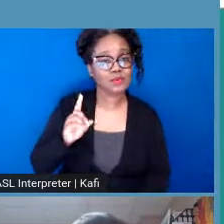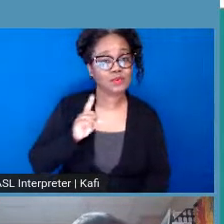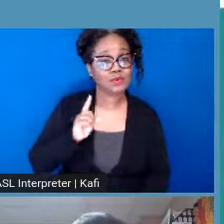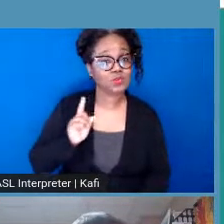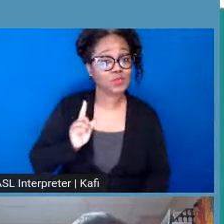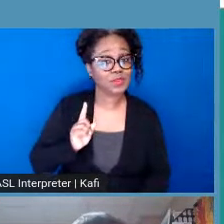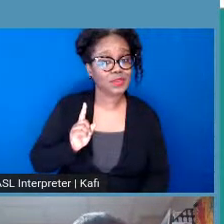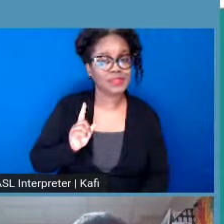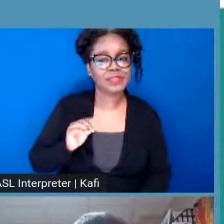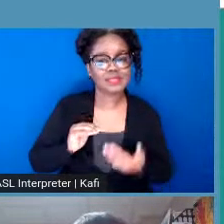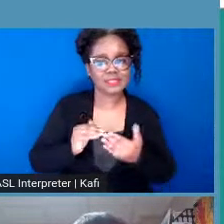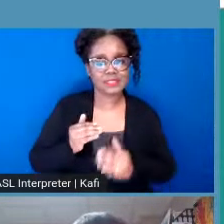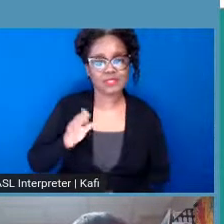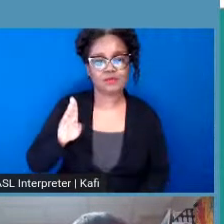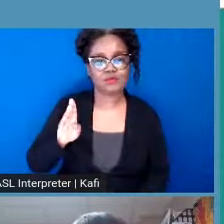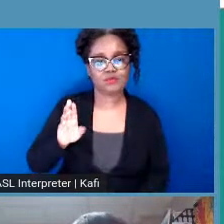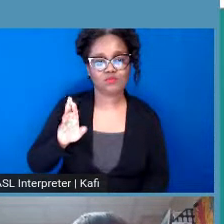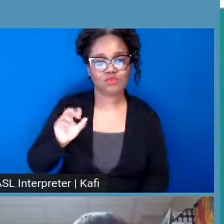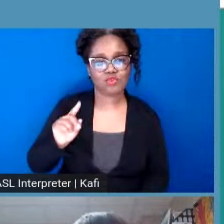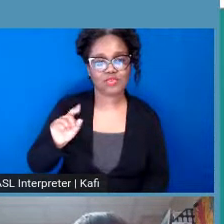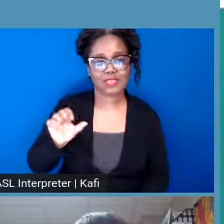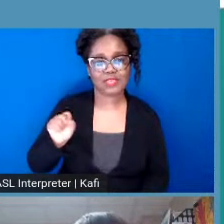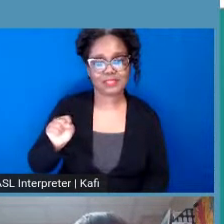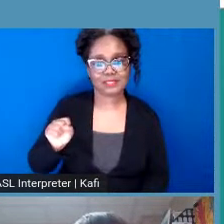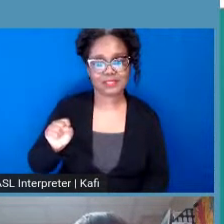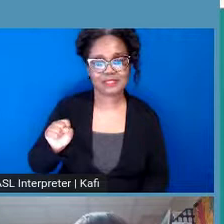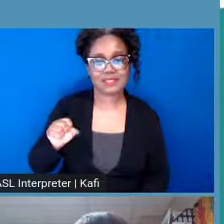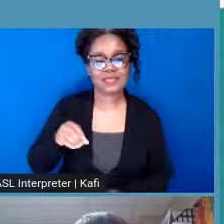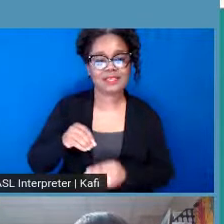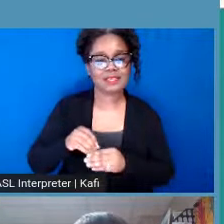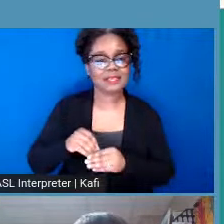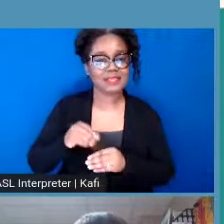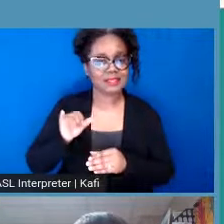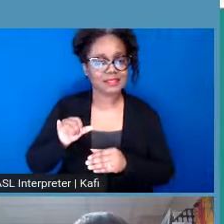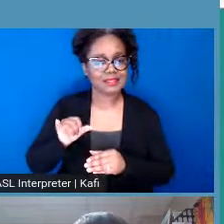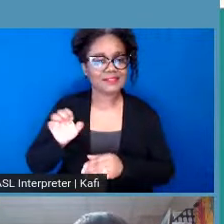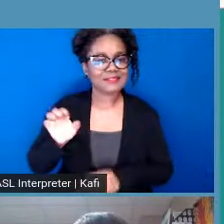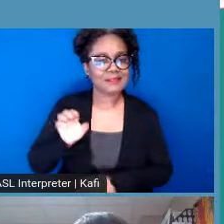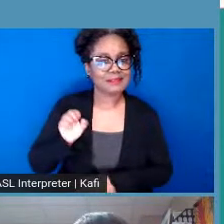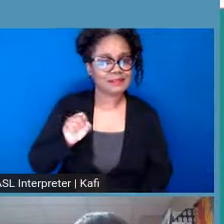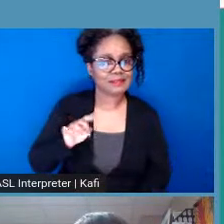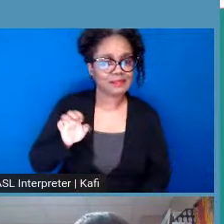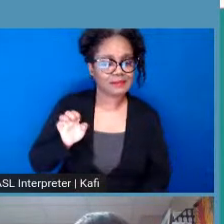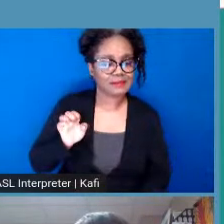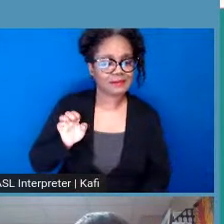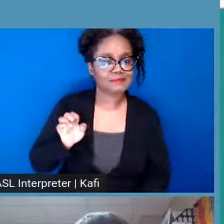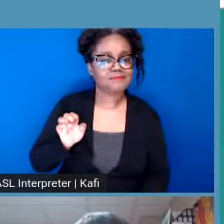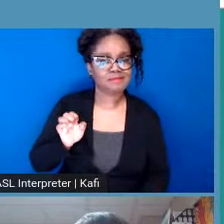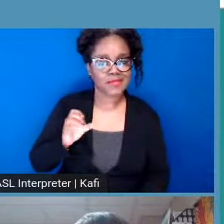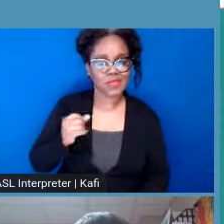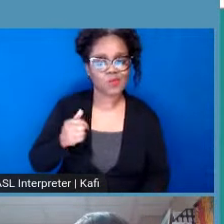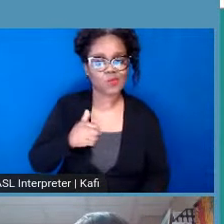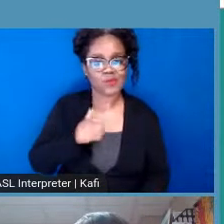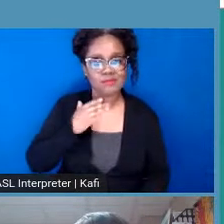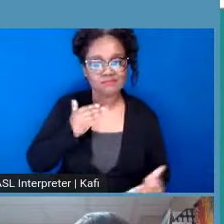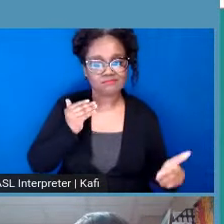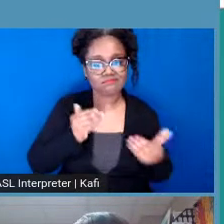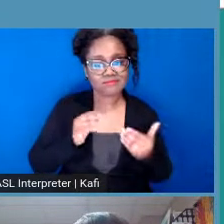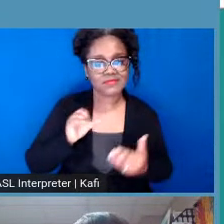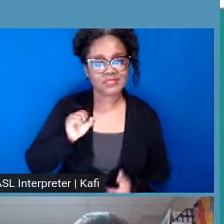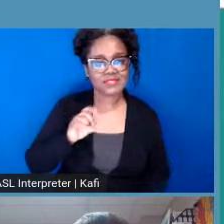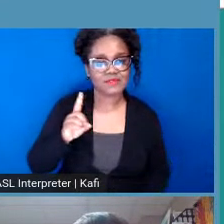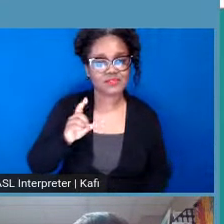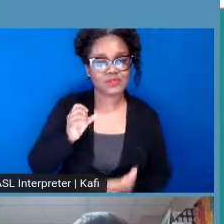State Art Museum housed on the South Dakota State University campus. We have 5